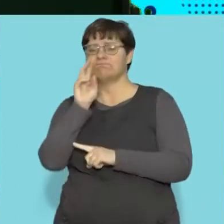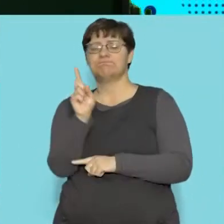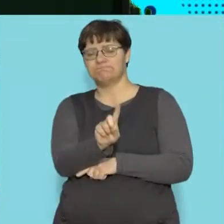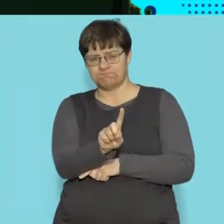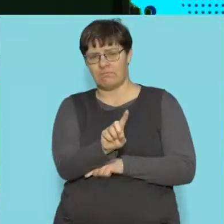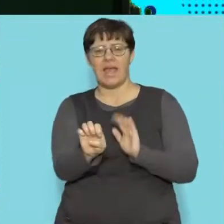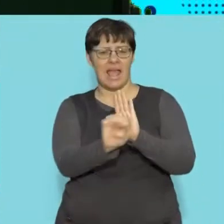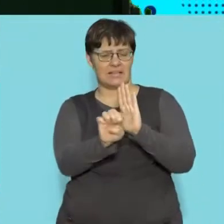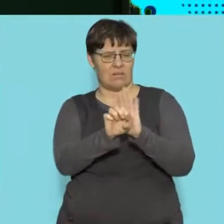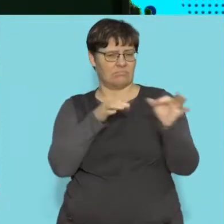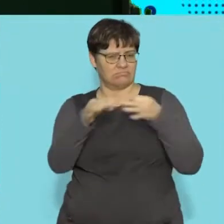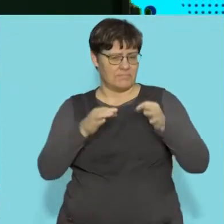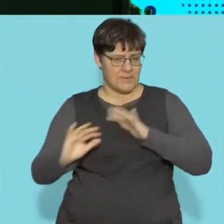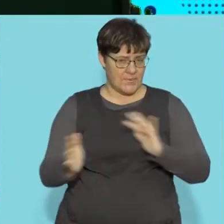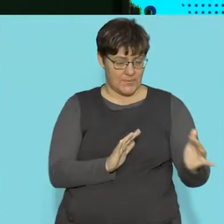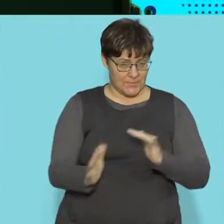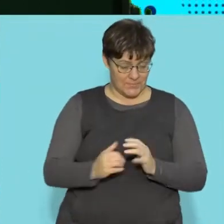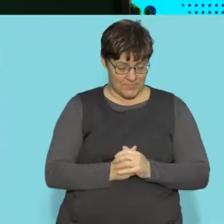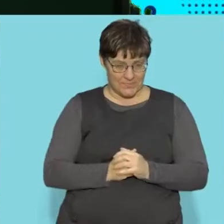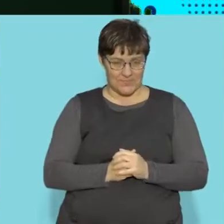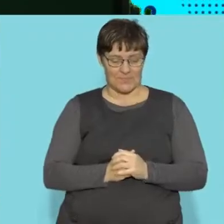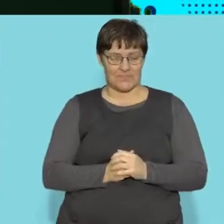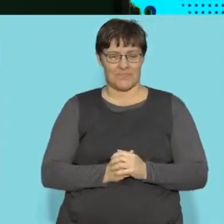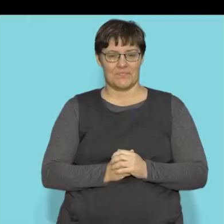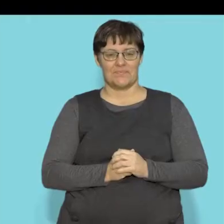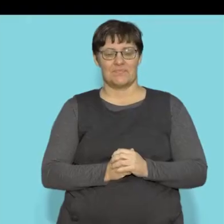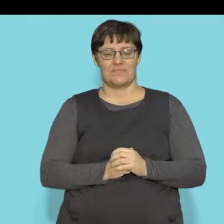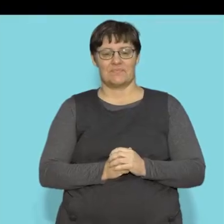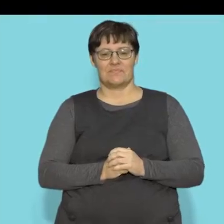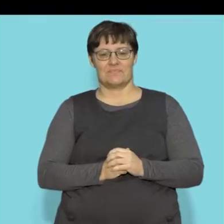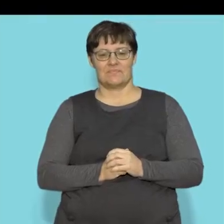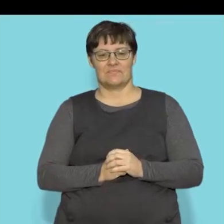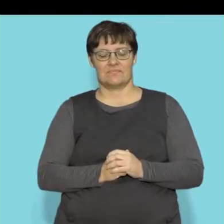at some examples. Let's go to the board.